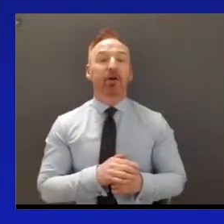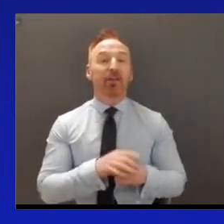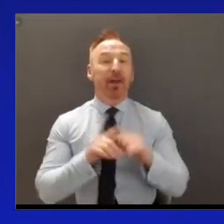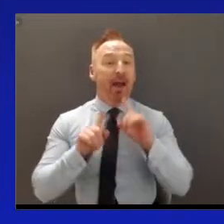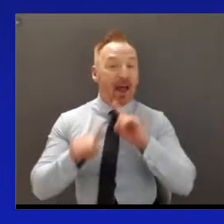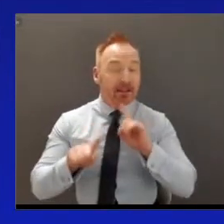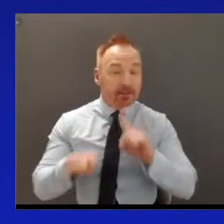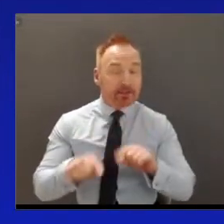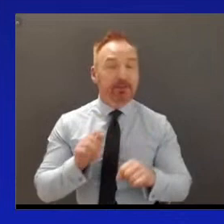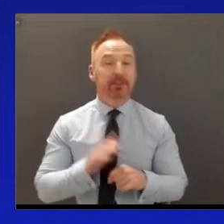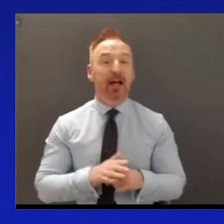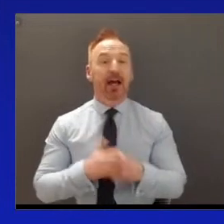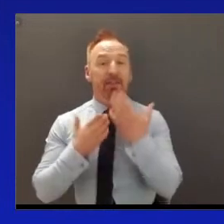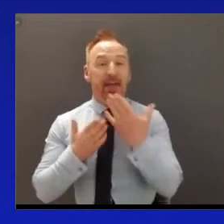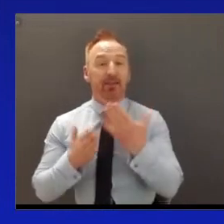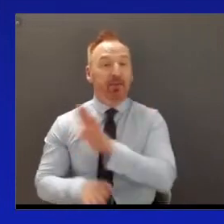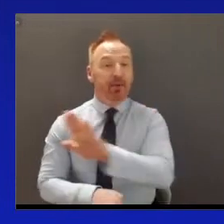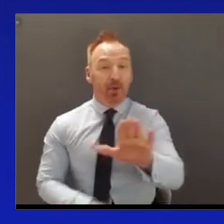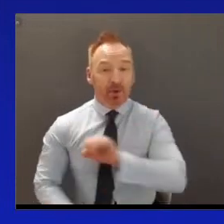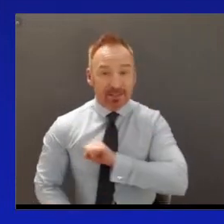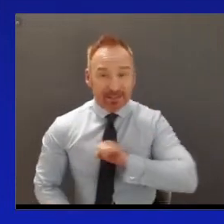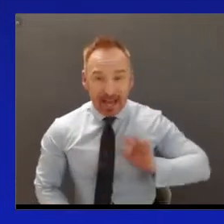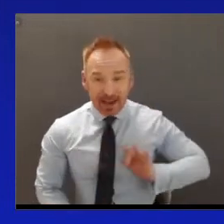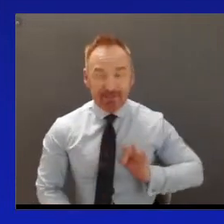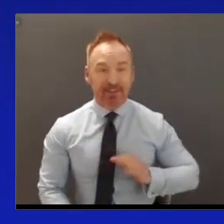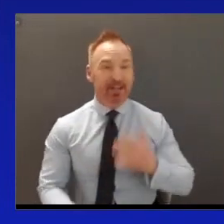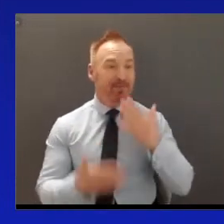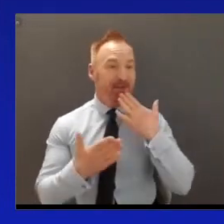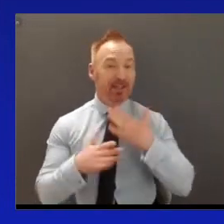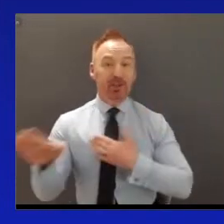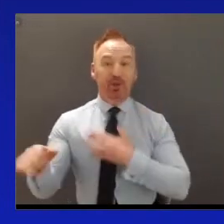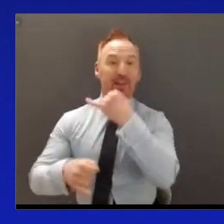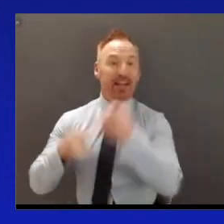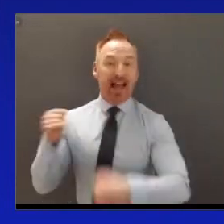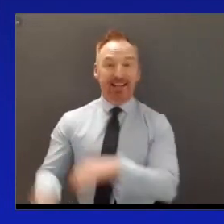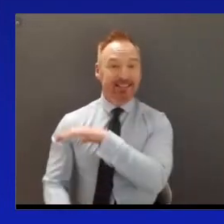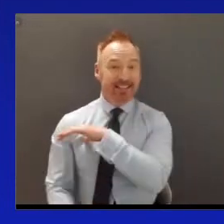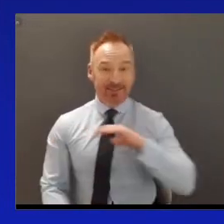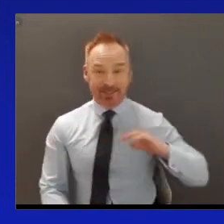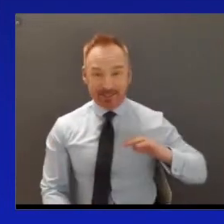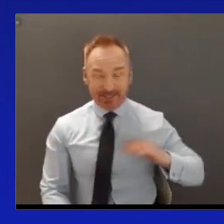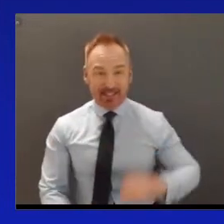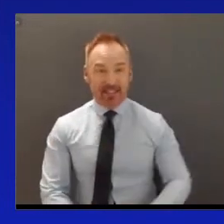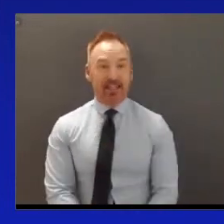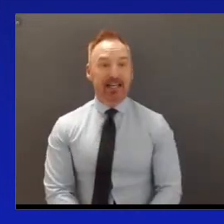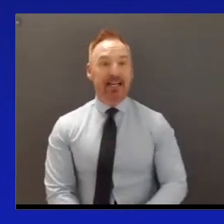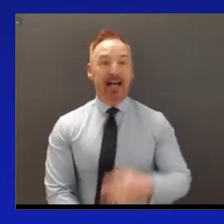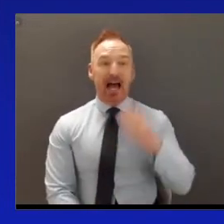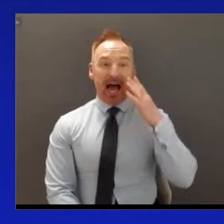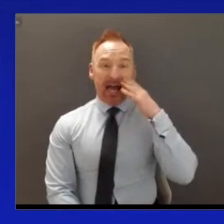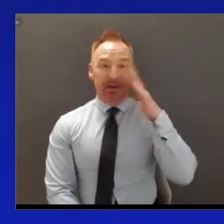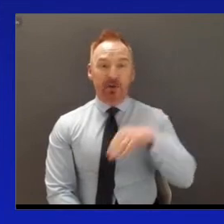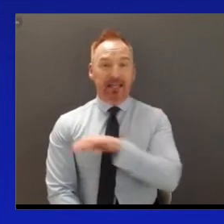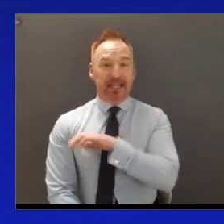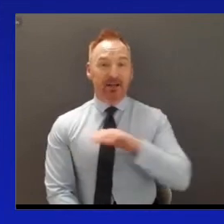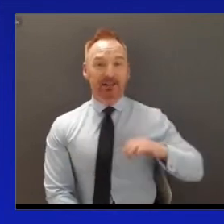Merci. Thank you very much. You're the last counselor, so I know we have at least one counselor's